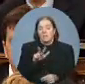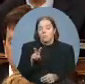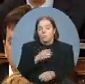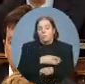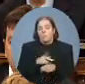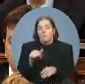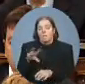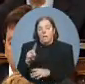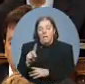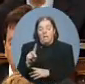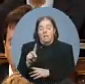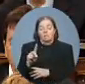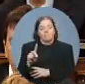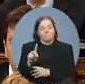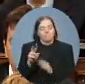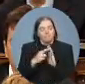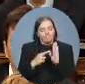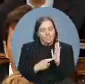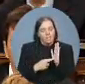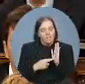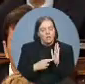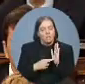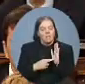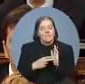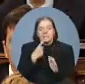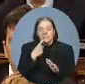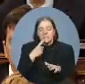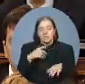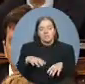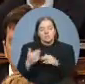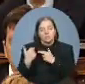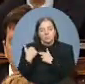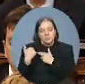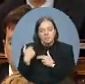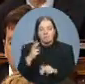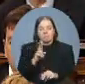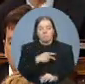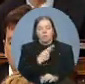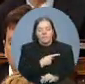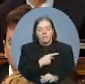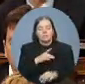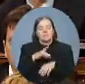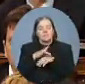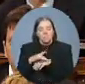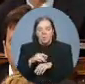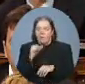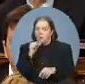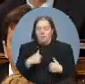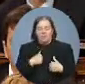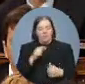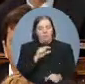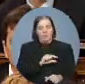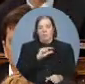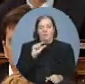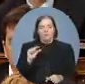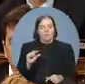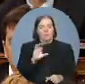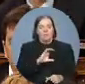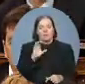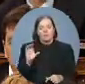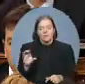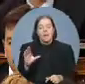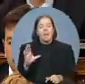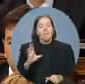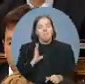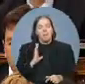of the provinces and the territories, not the Government of Canada. But who gets called upon in crises is the Government of Canada